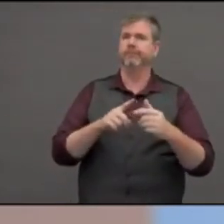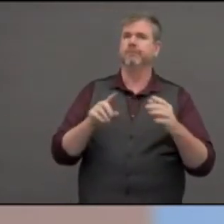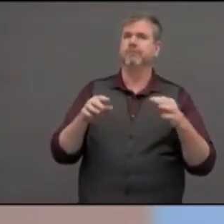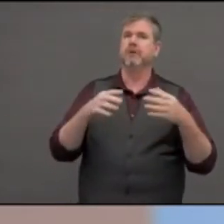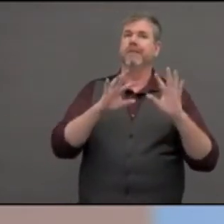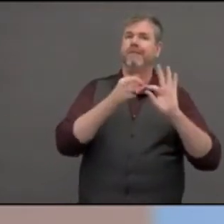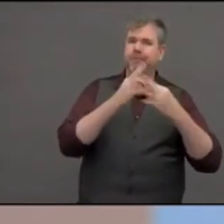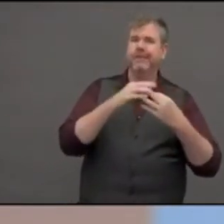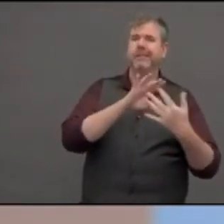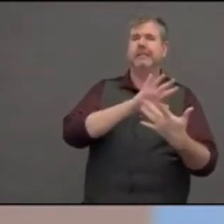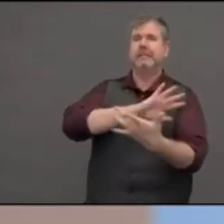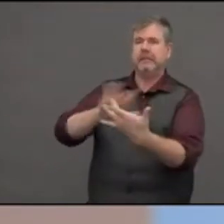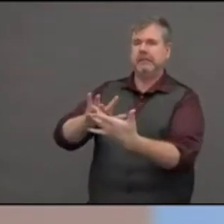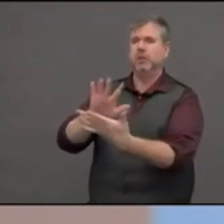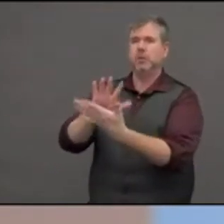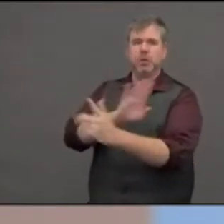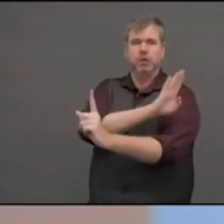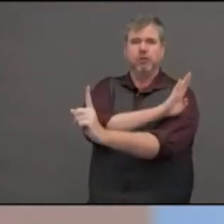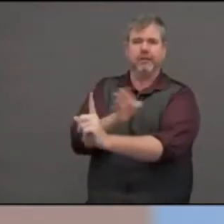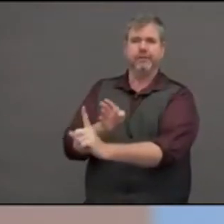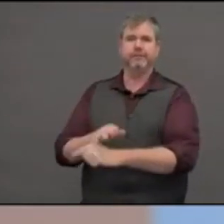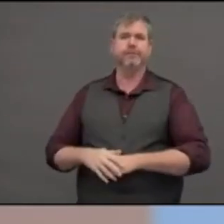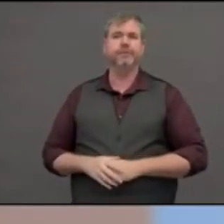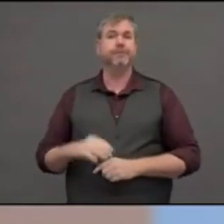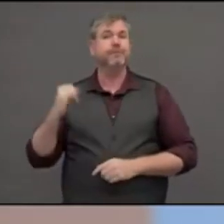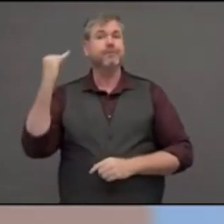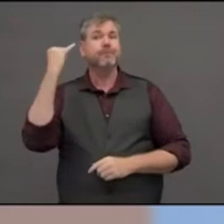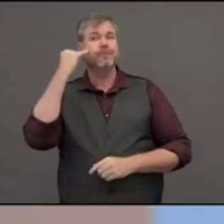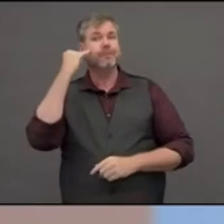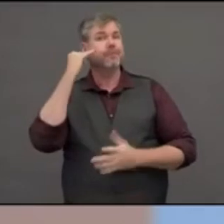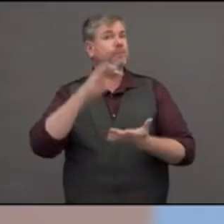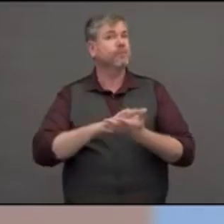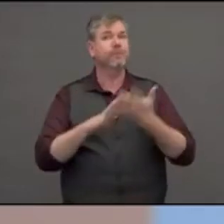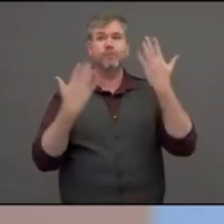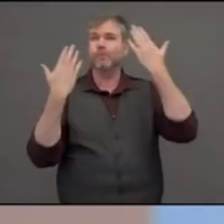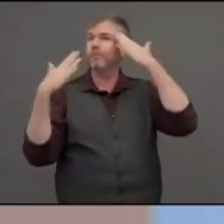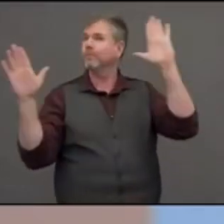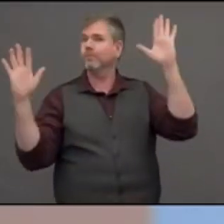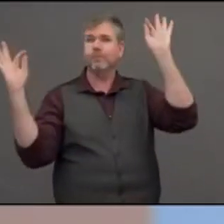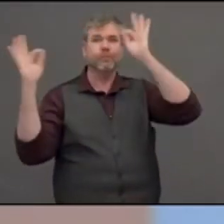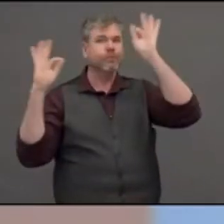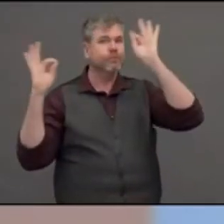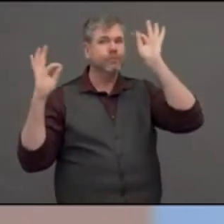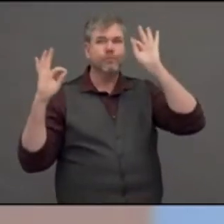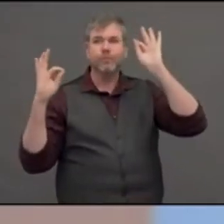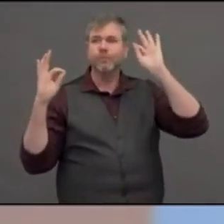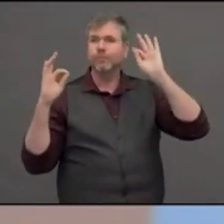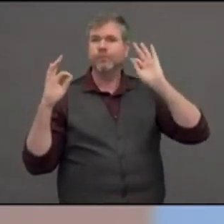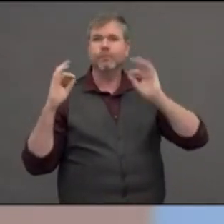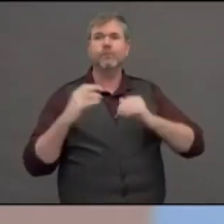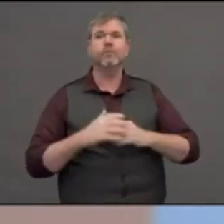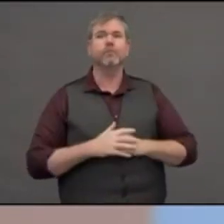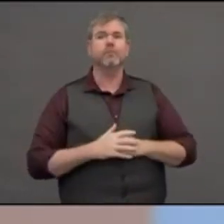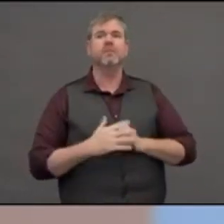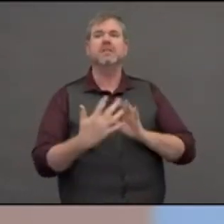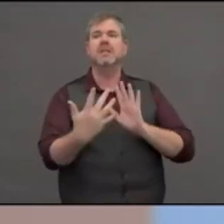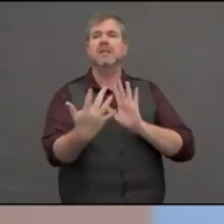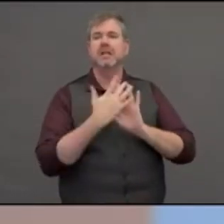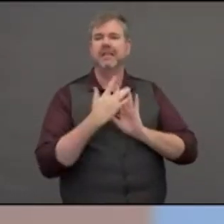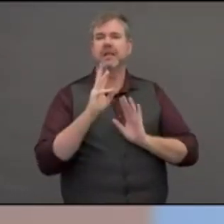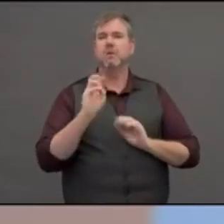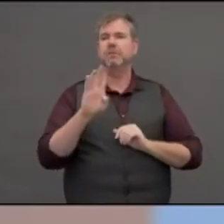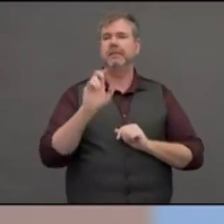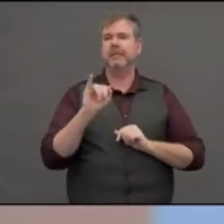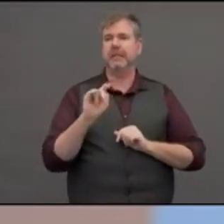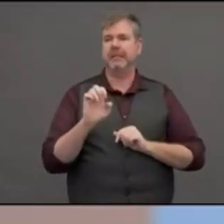have the information because it's new science or new conditions, please reach out to us here through the main county page. There's an area where you can ask